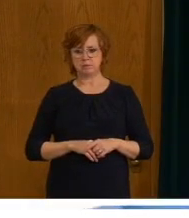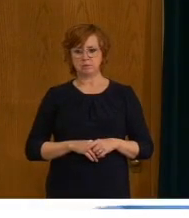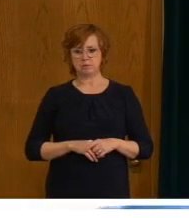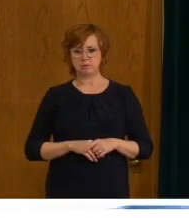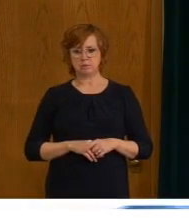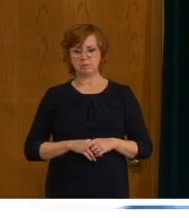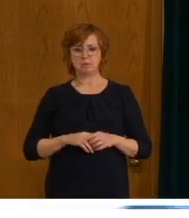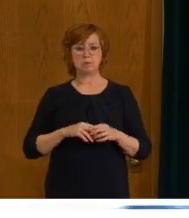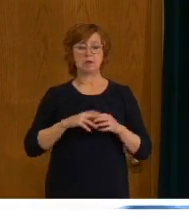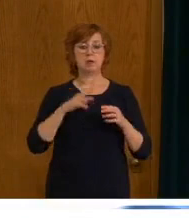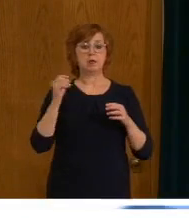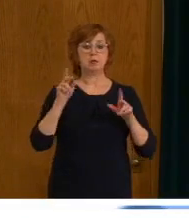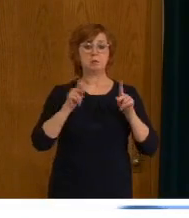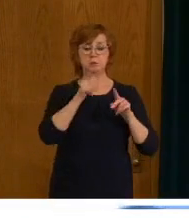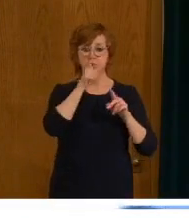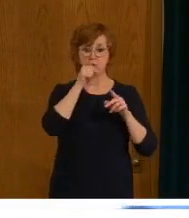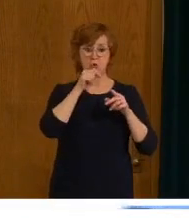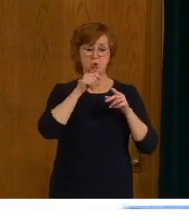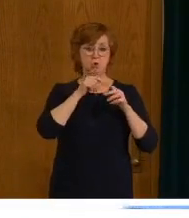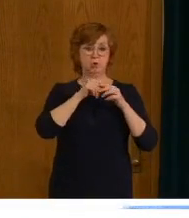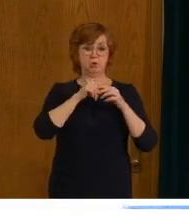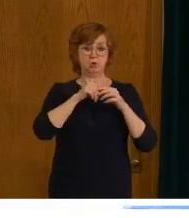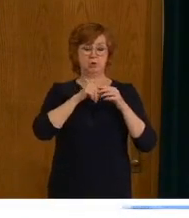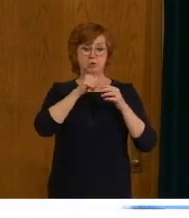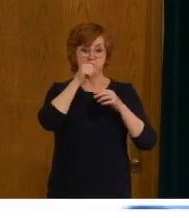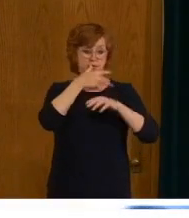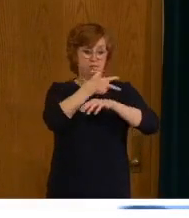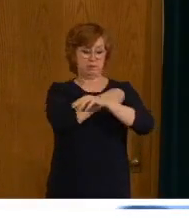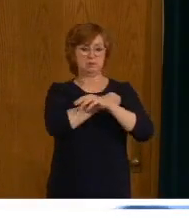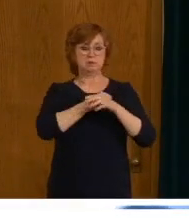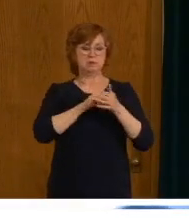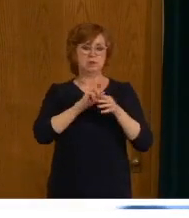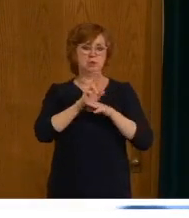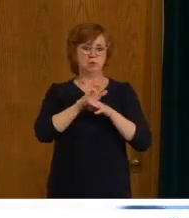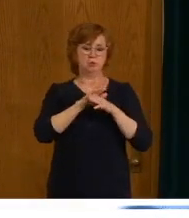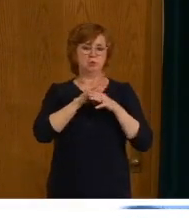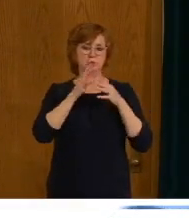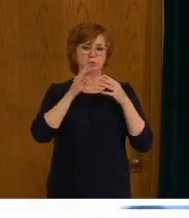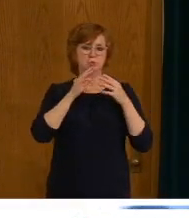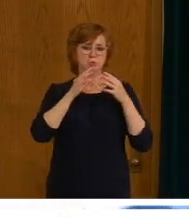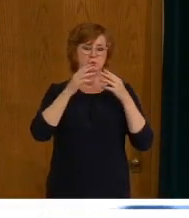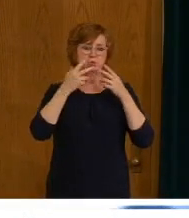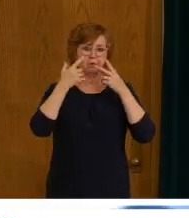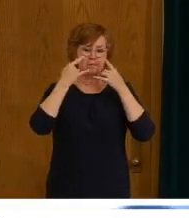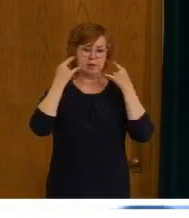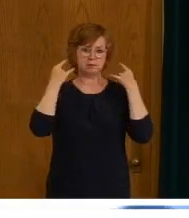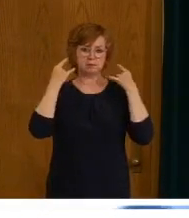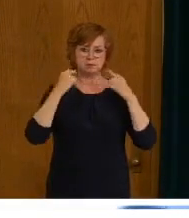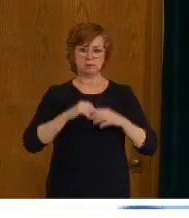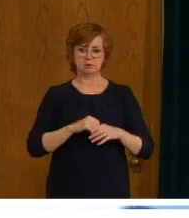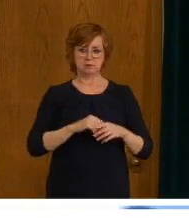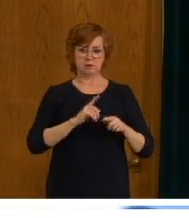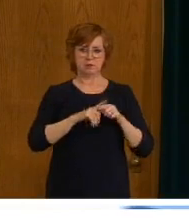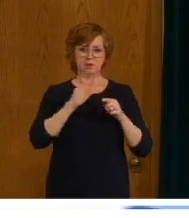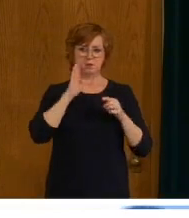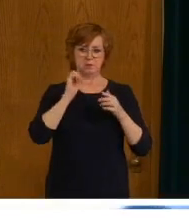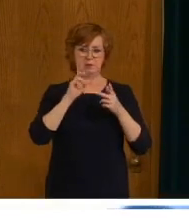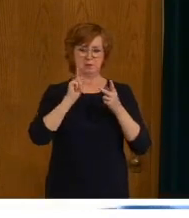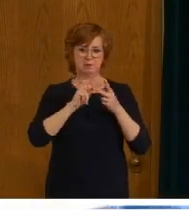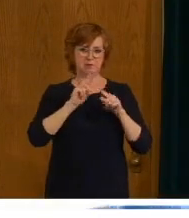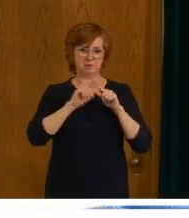who's unvaccinated wears a mask, and people who have 2 doses don't have to. And that would be perfect, but we don't live in a perfect world, do we?